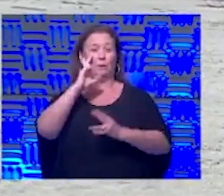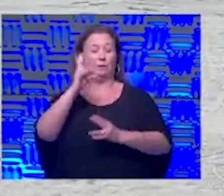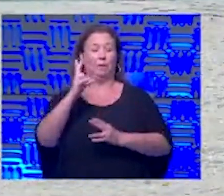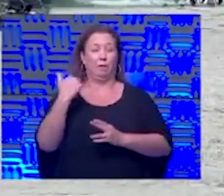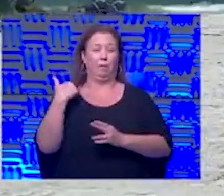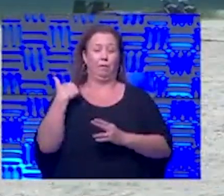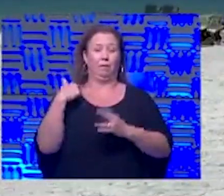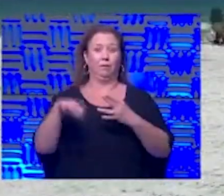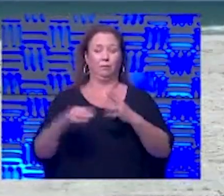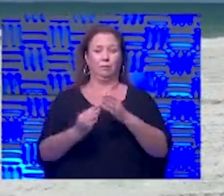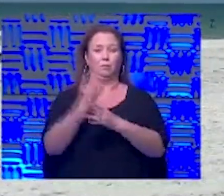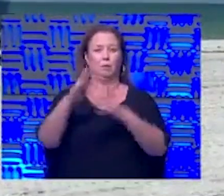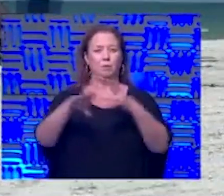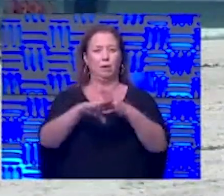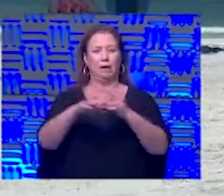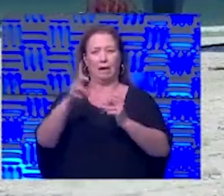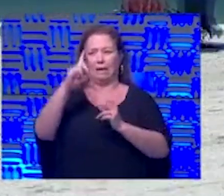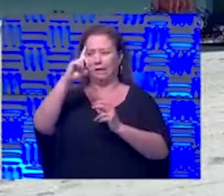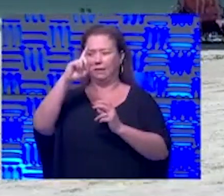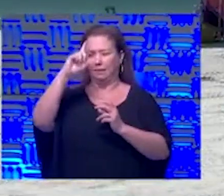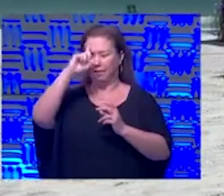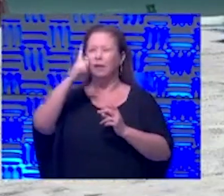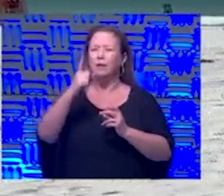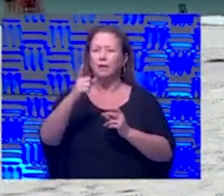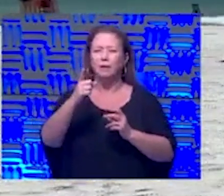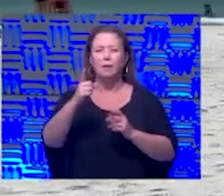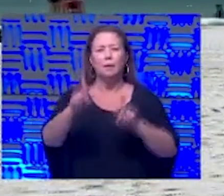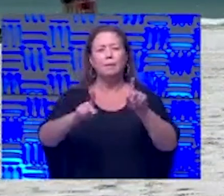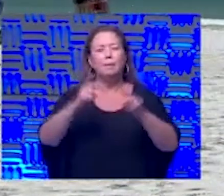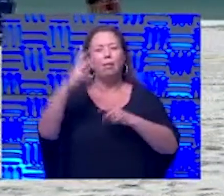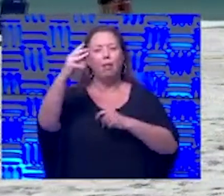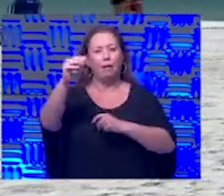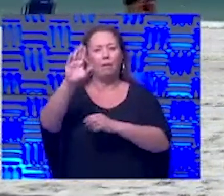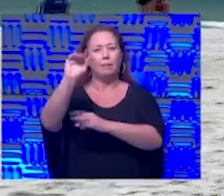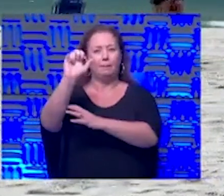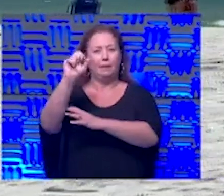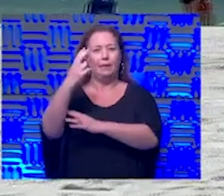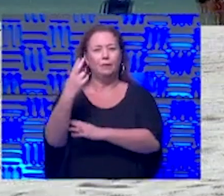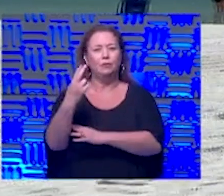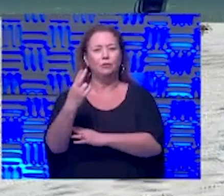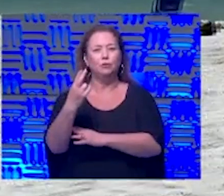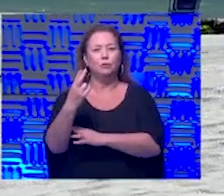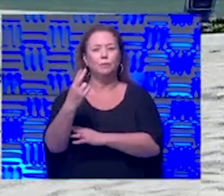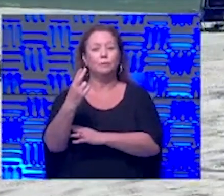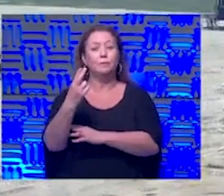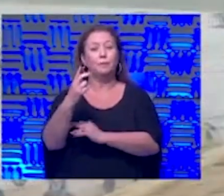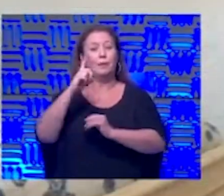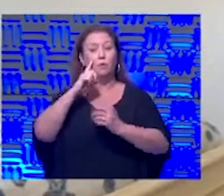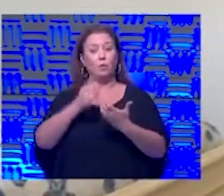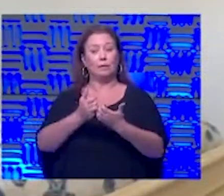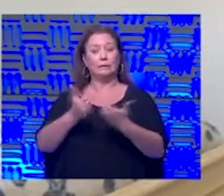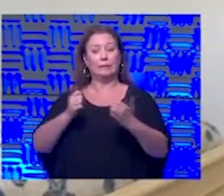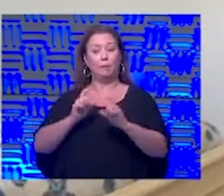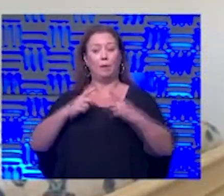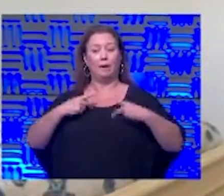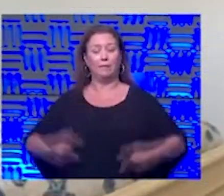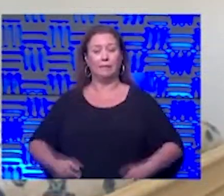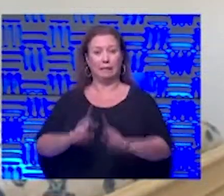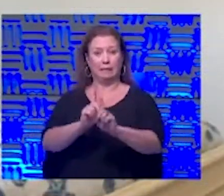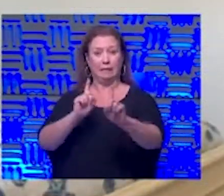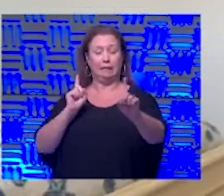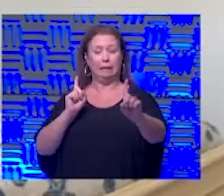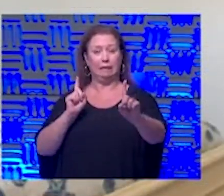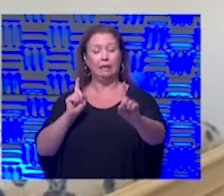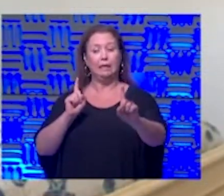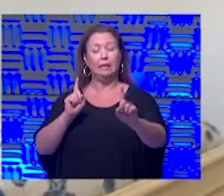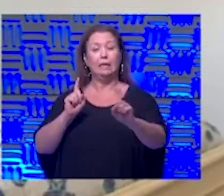saw, I think that, there were people out at the beaches. As long as you can be separated, probably a lot of those